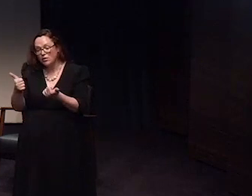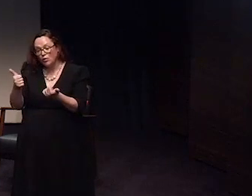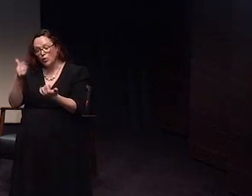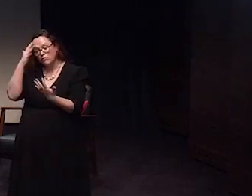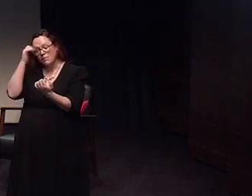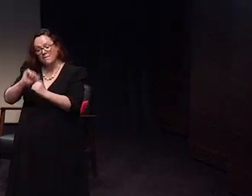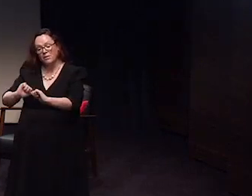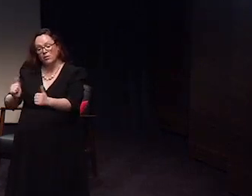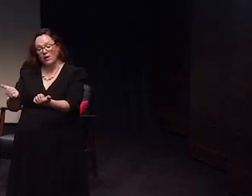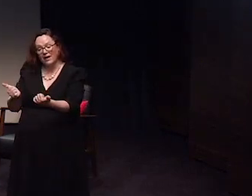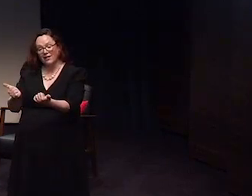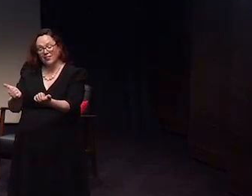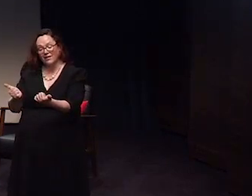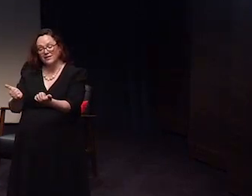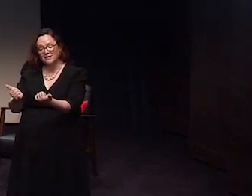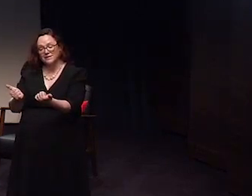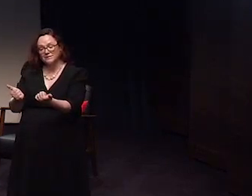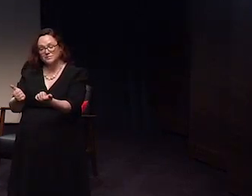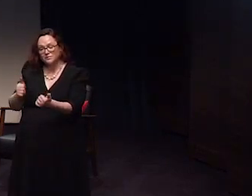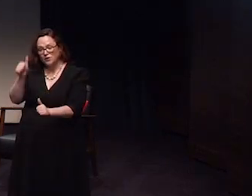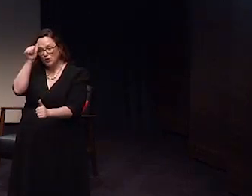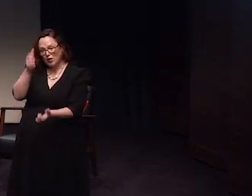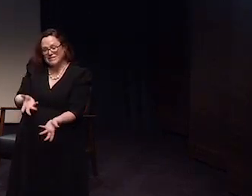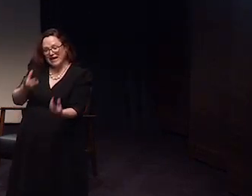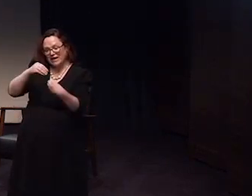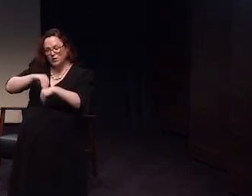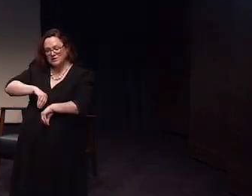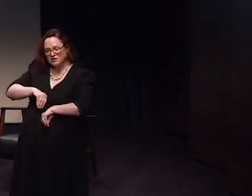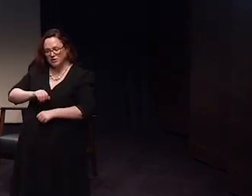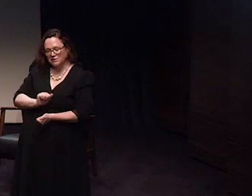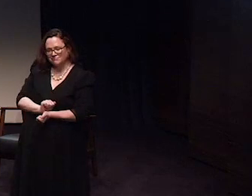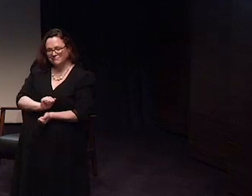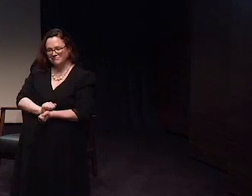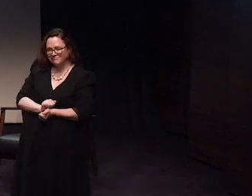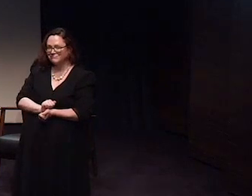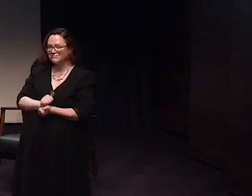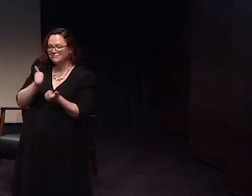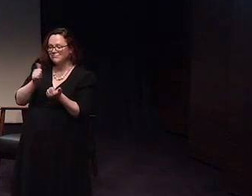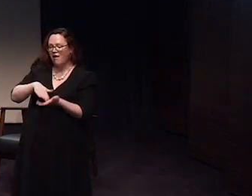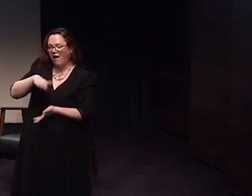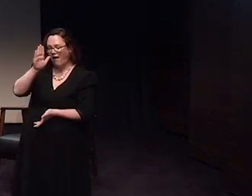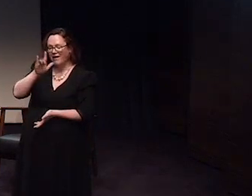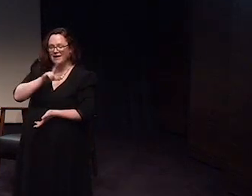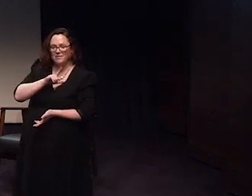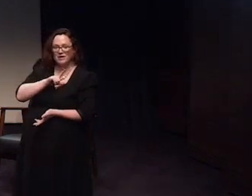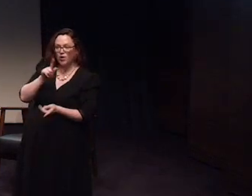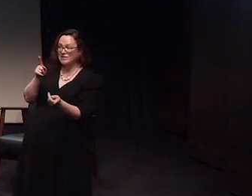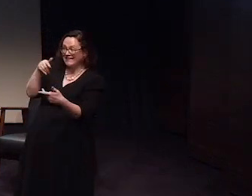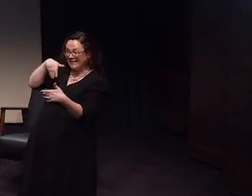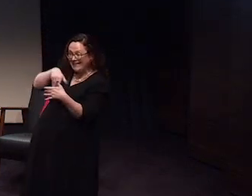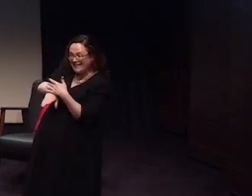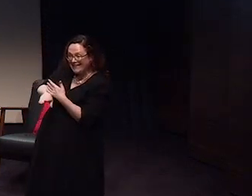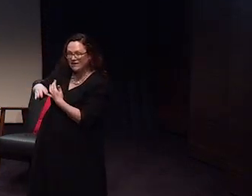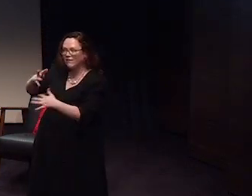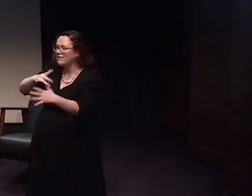benefits in terms of knowledge acquisition and retention. Because it puts the learner in an experiential